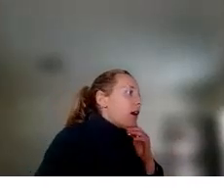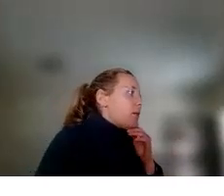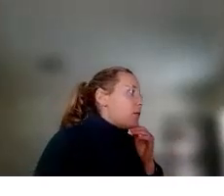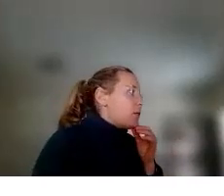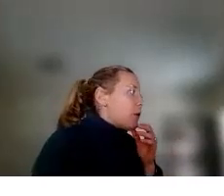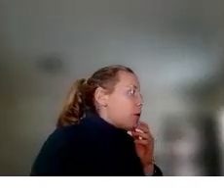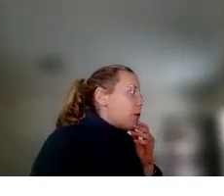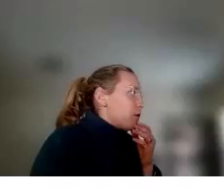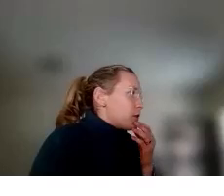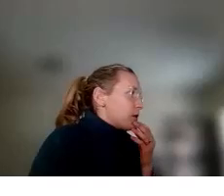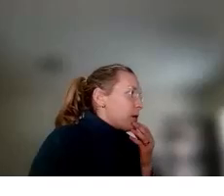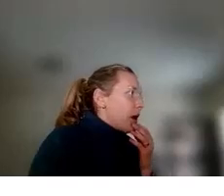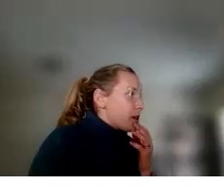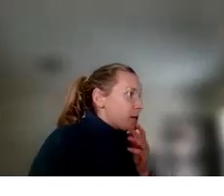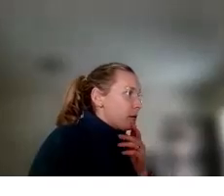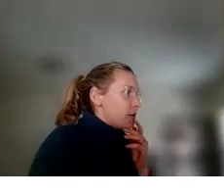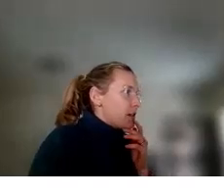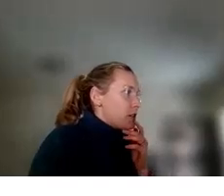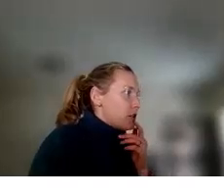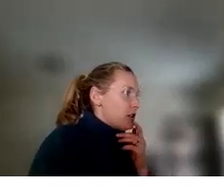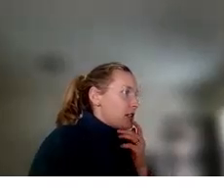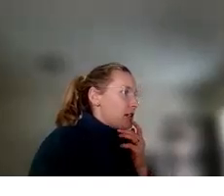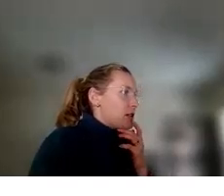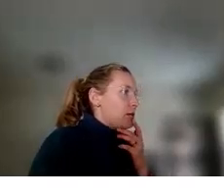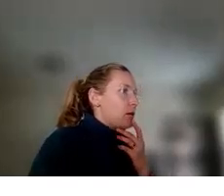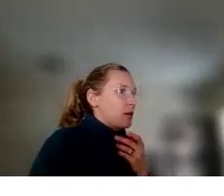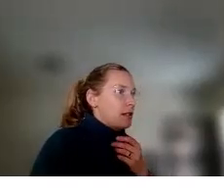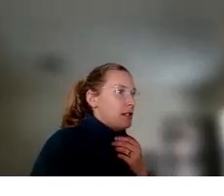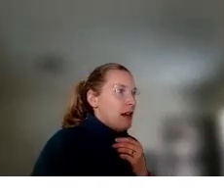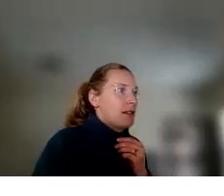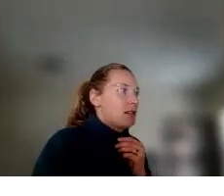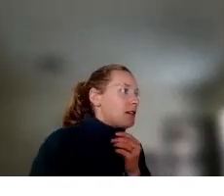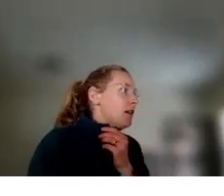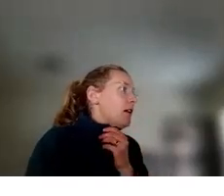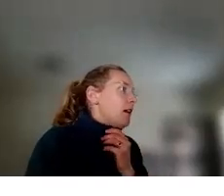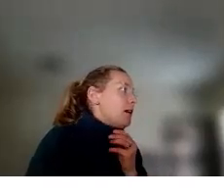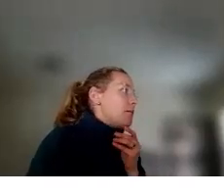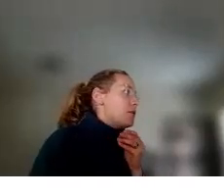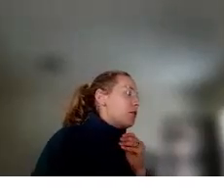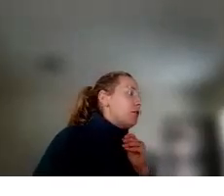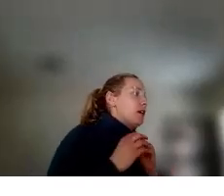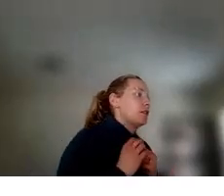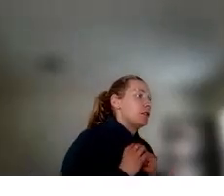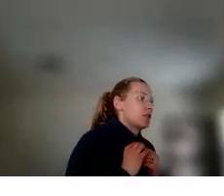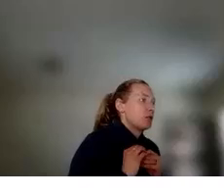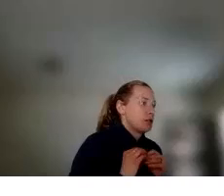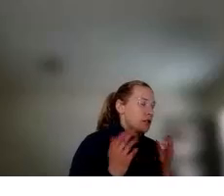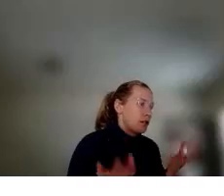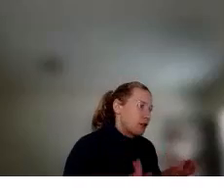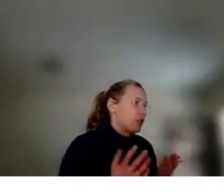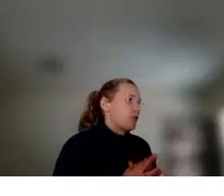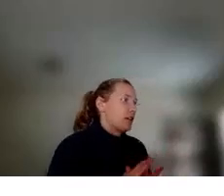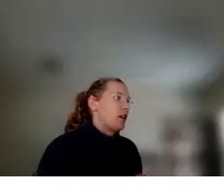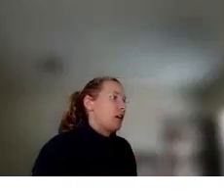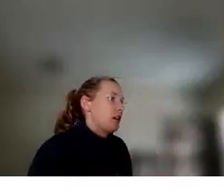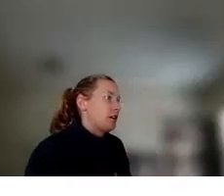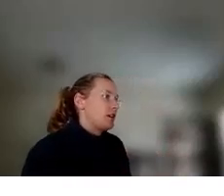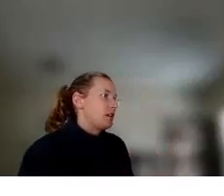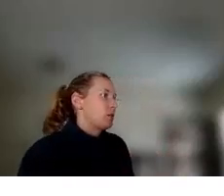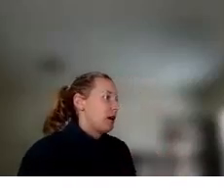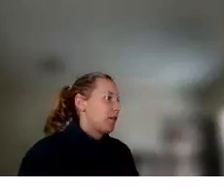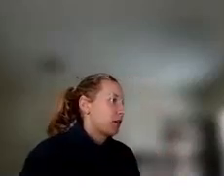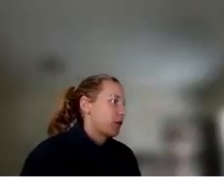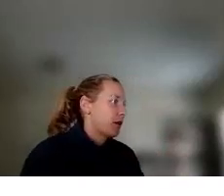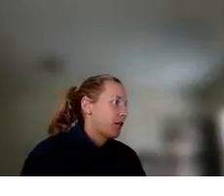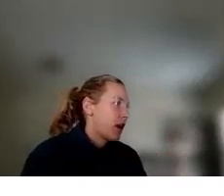So we'll go over some possible conditions and supports next. So individuals or children